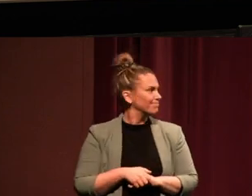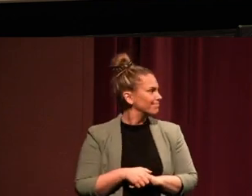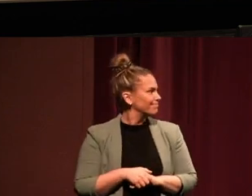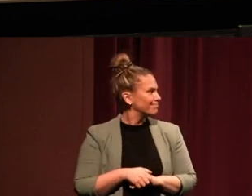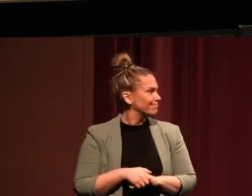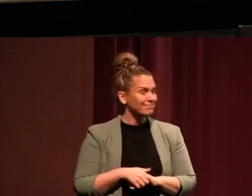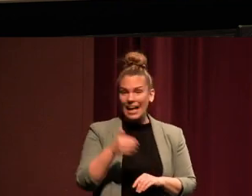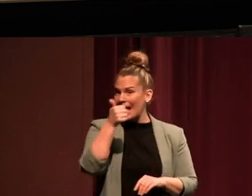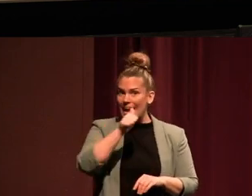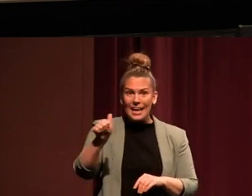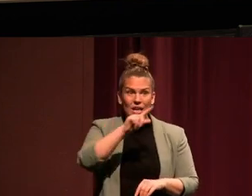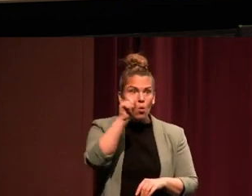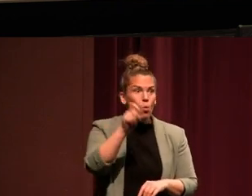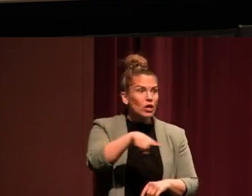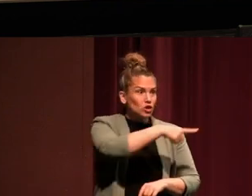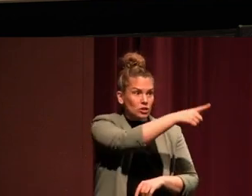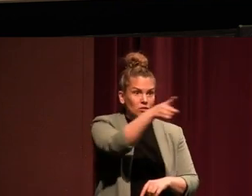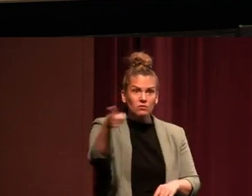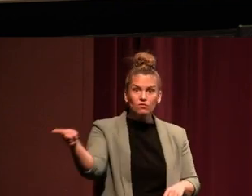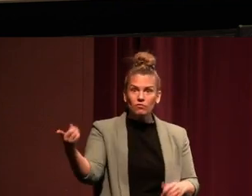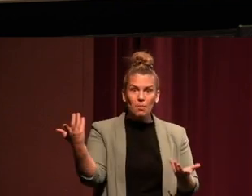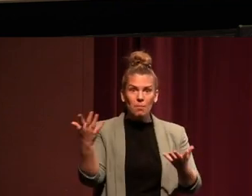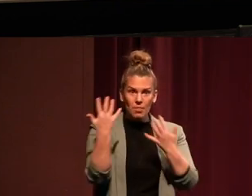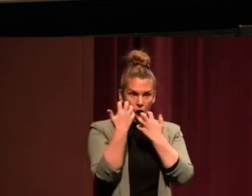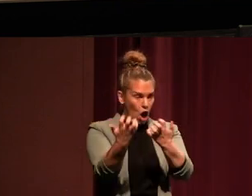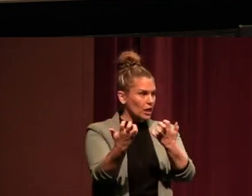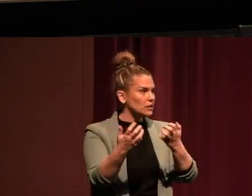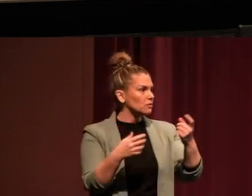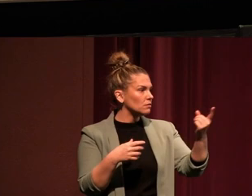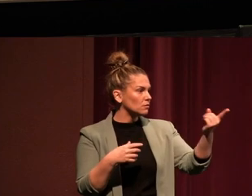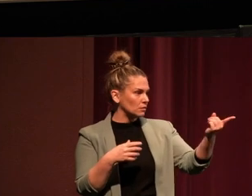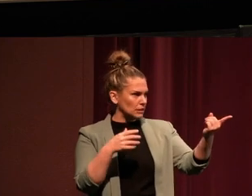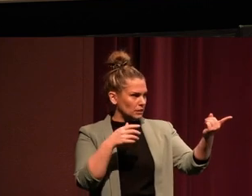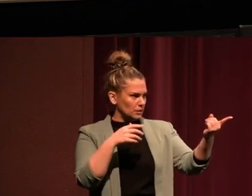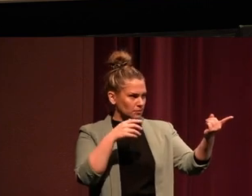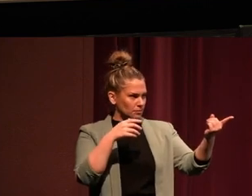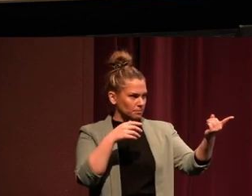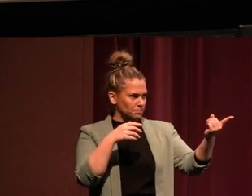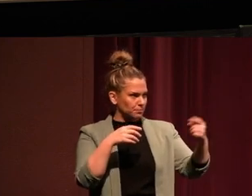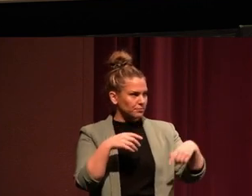Any questions from the audience? Raise your hand and I'll repeat. Yes, sir.